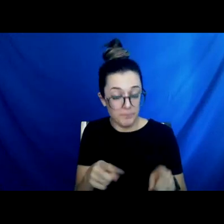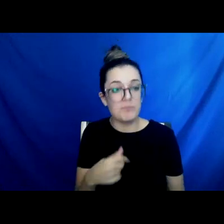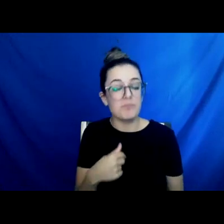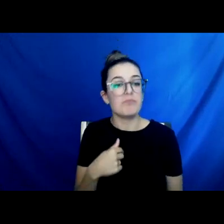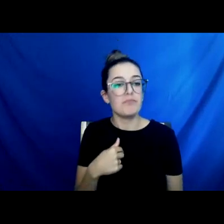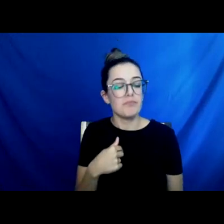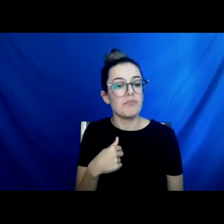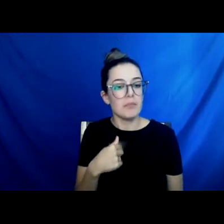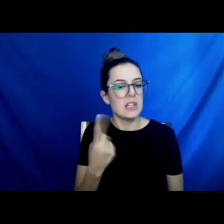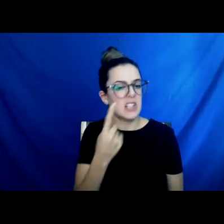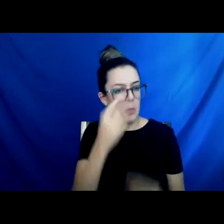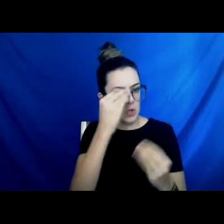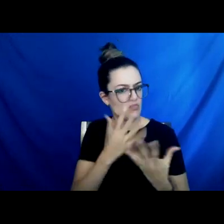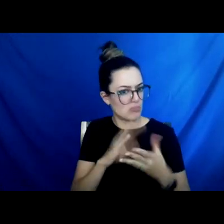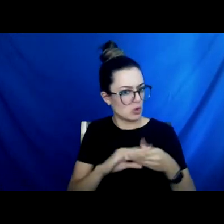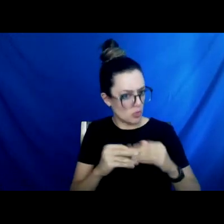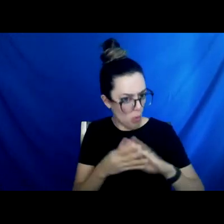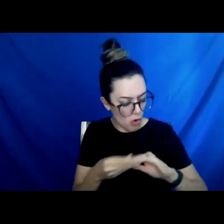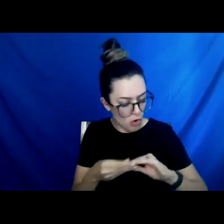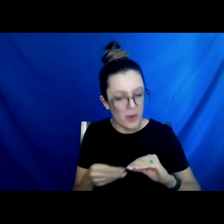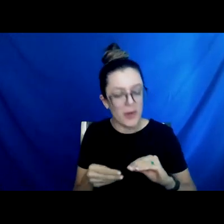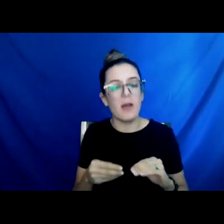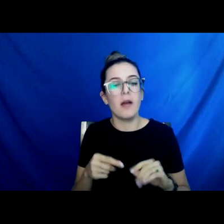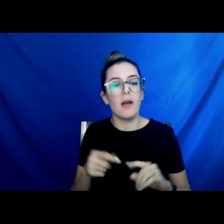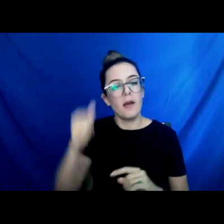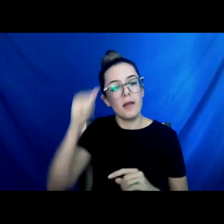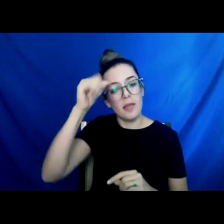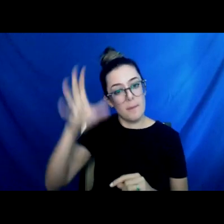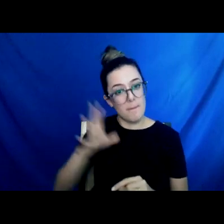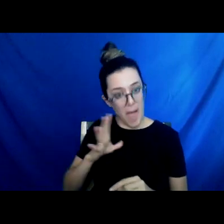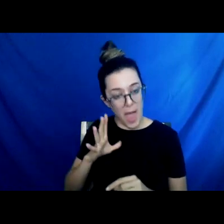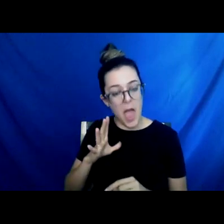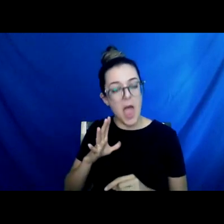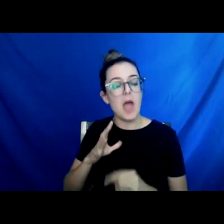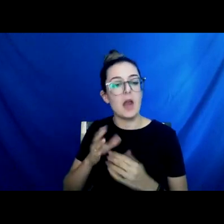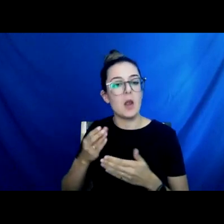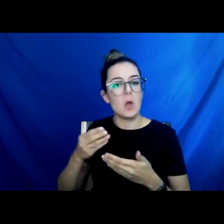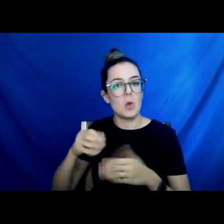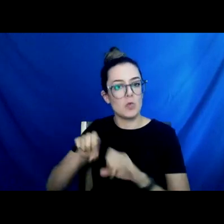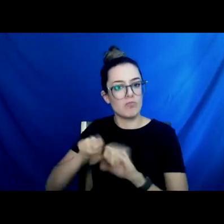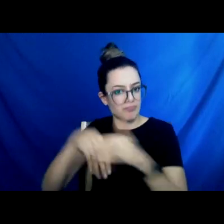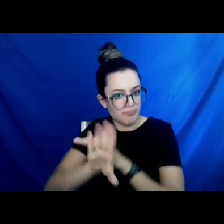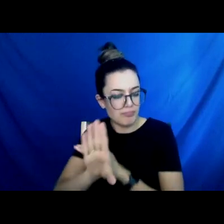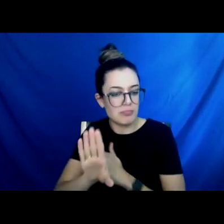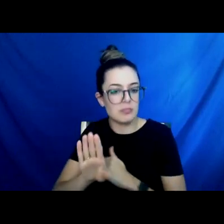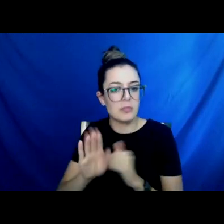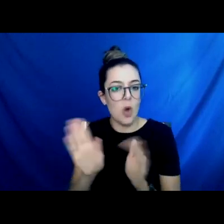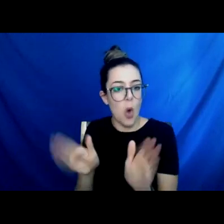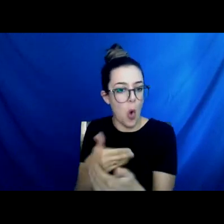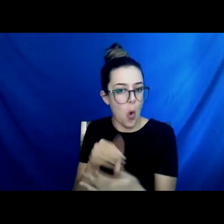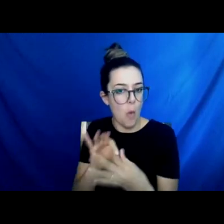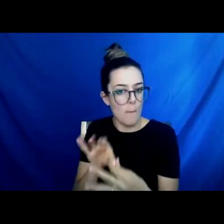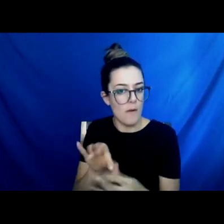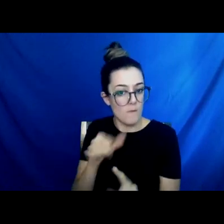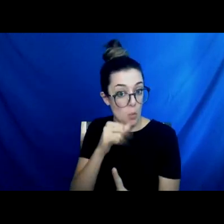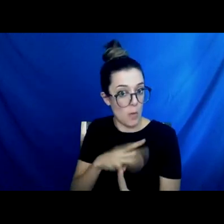story where the men who had broken into the home of the survivor, the